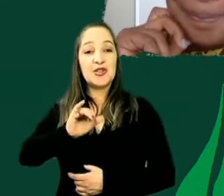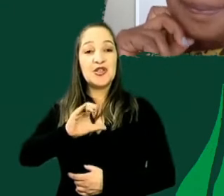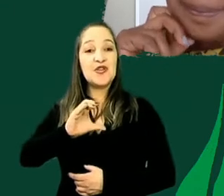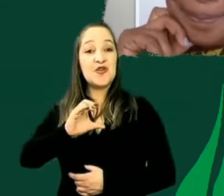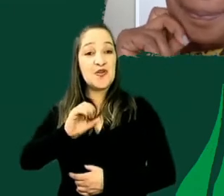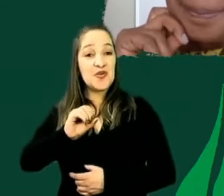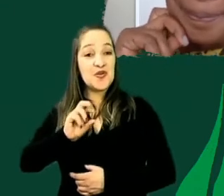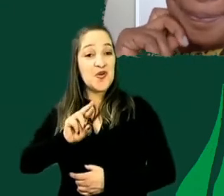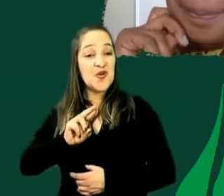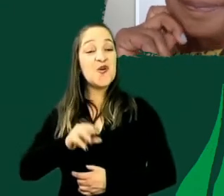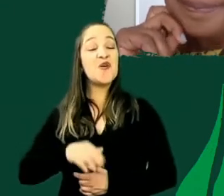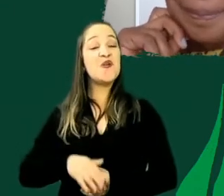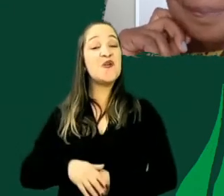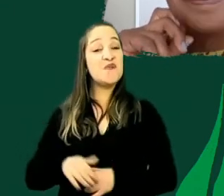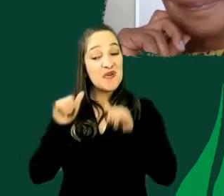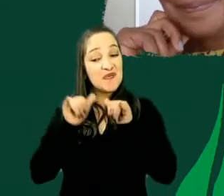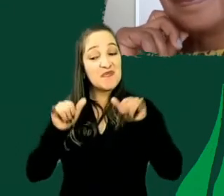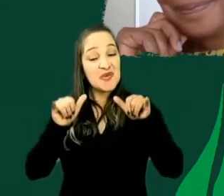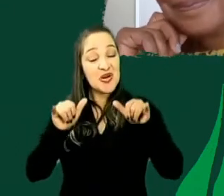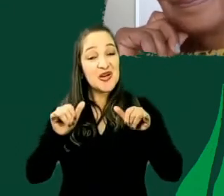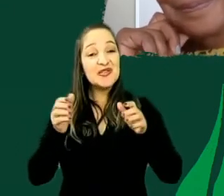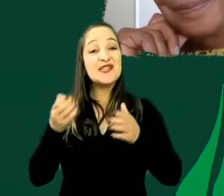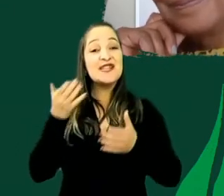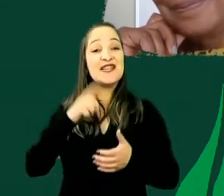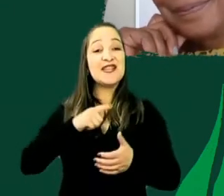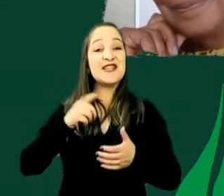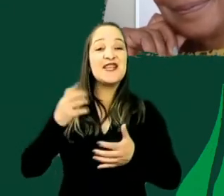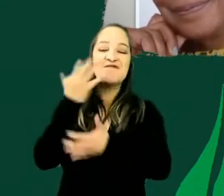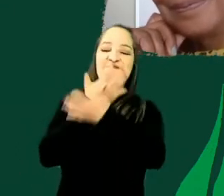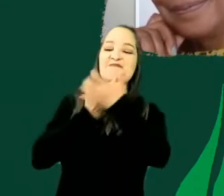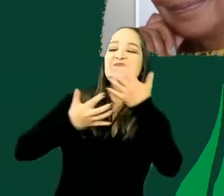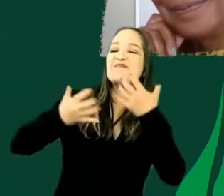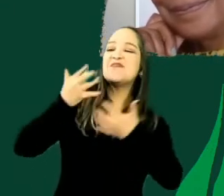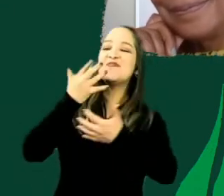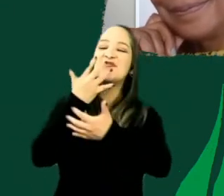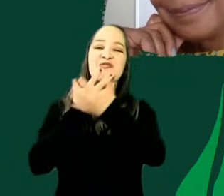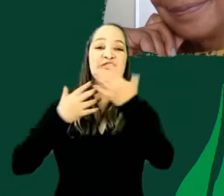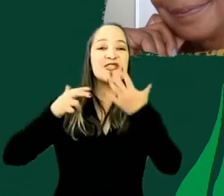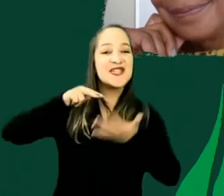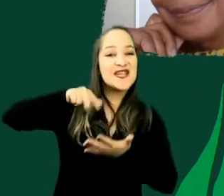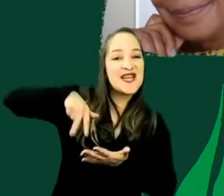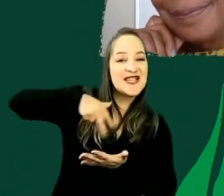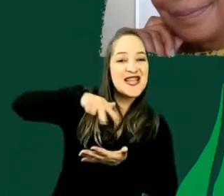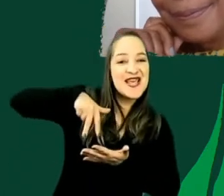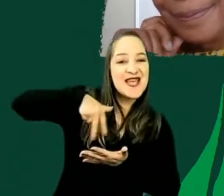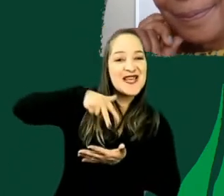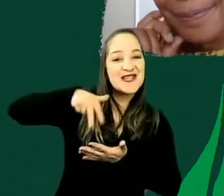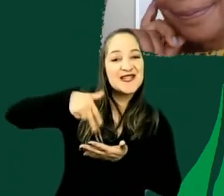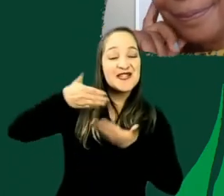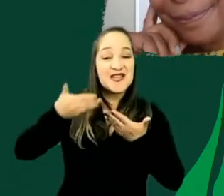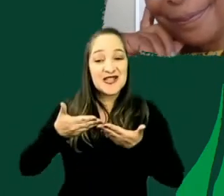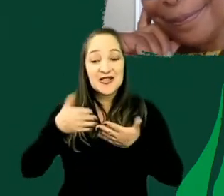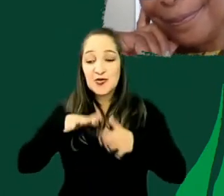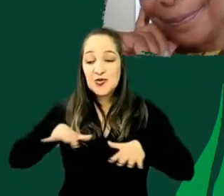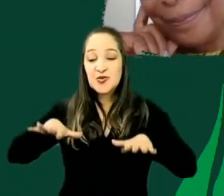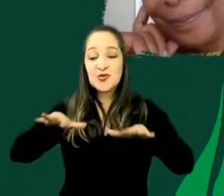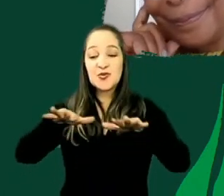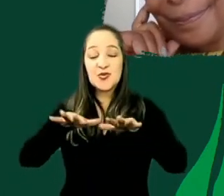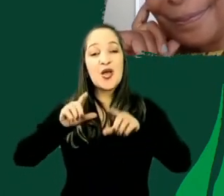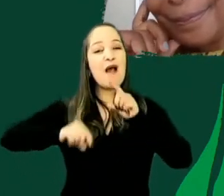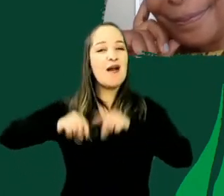because it's like preaching and with music and with dance. So it's like a griot. So all of this